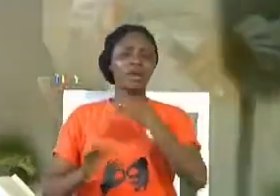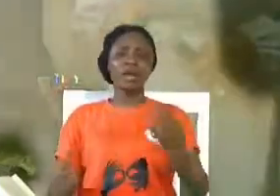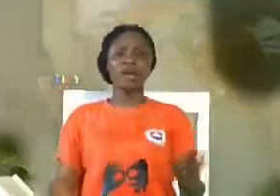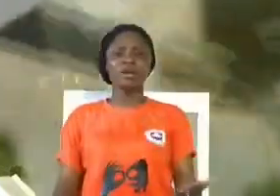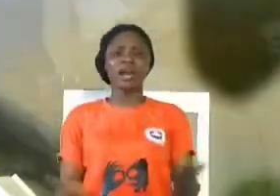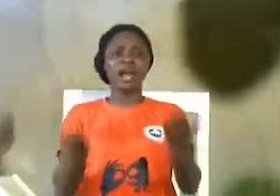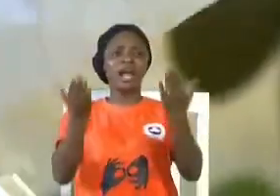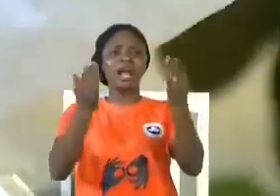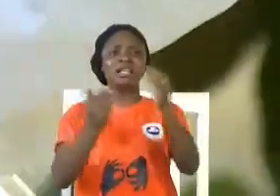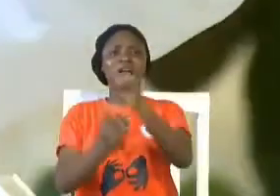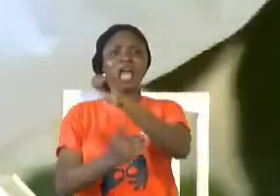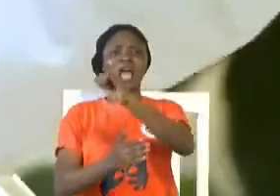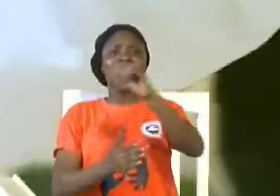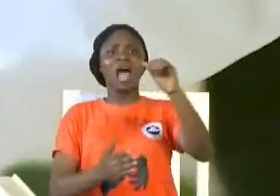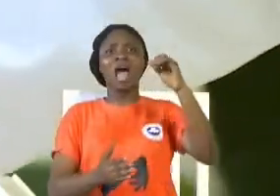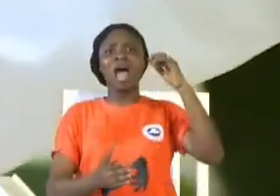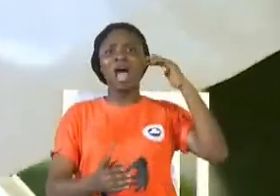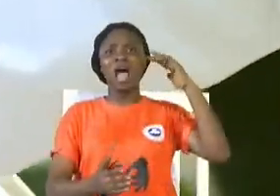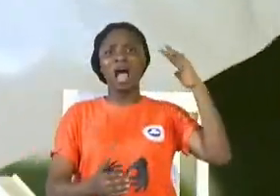a sound.